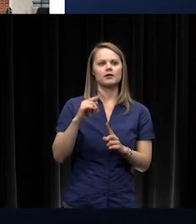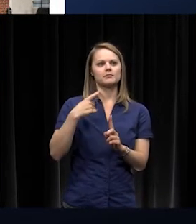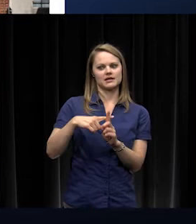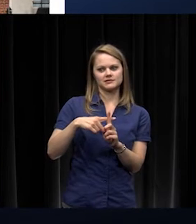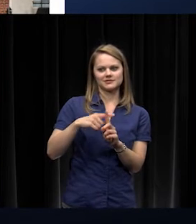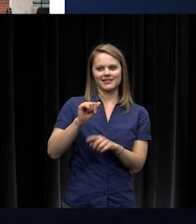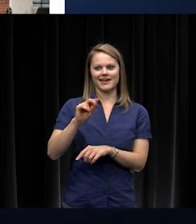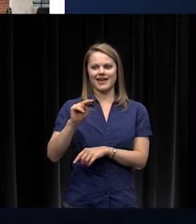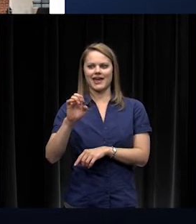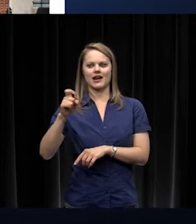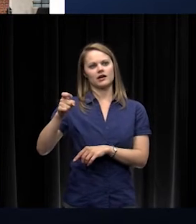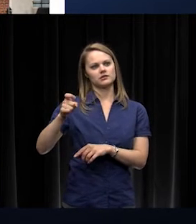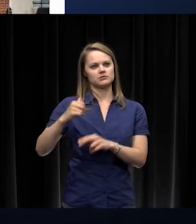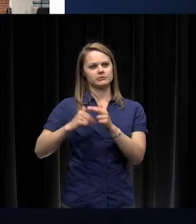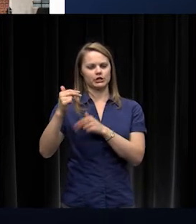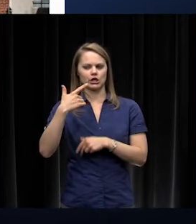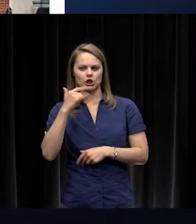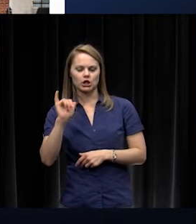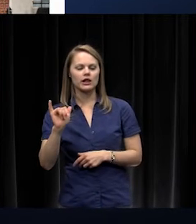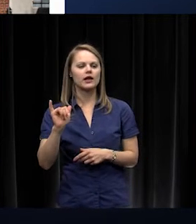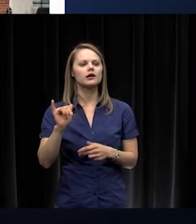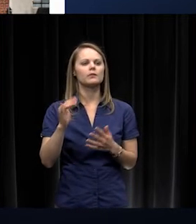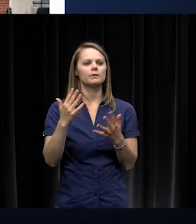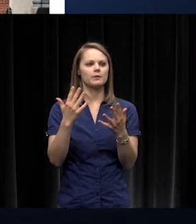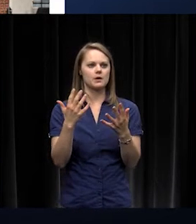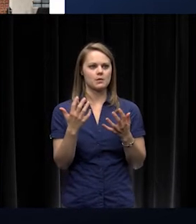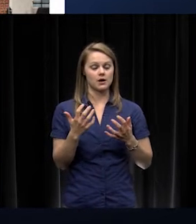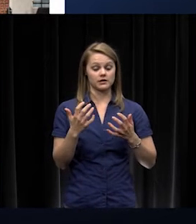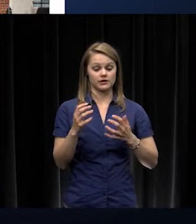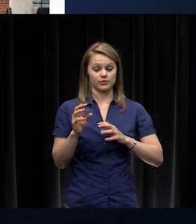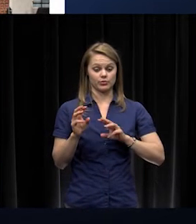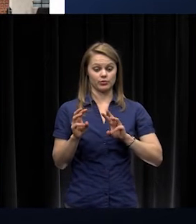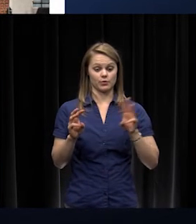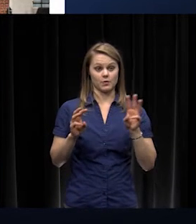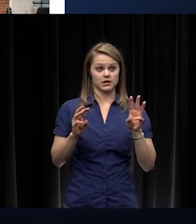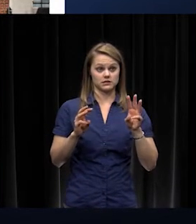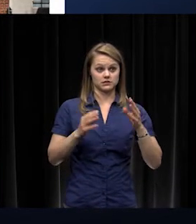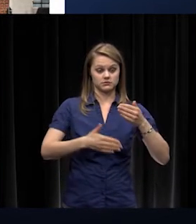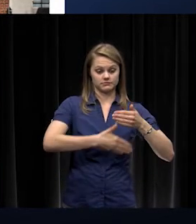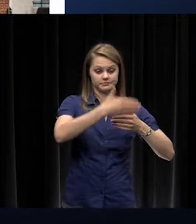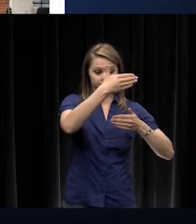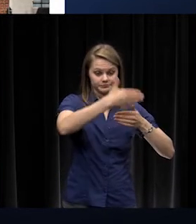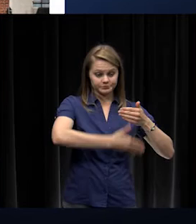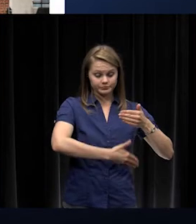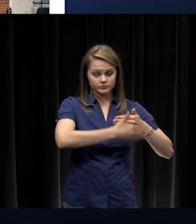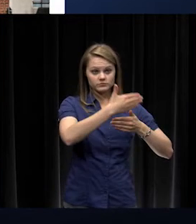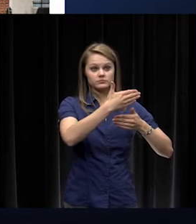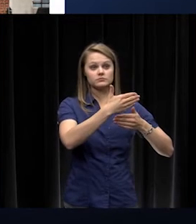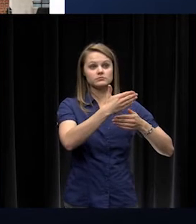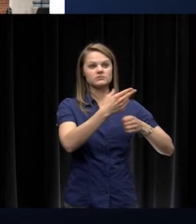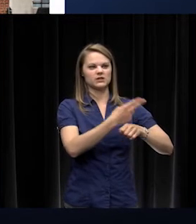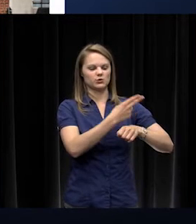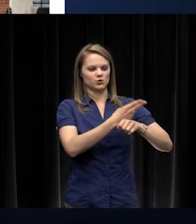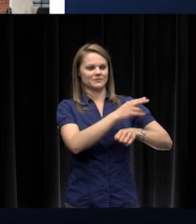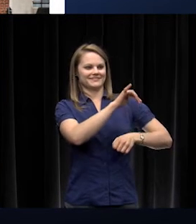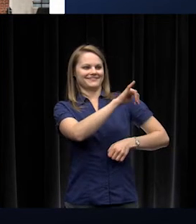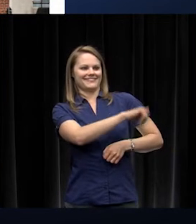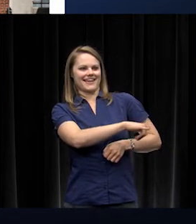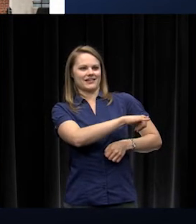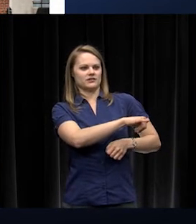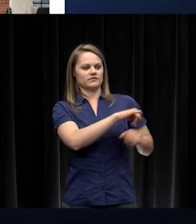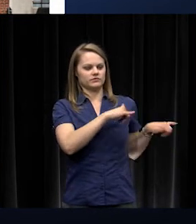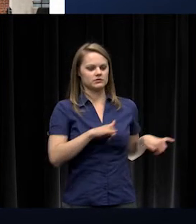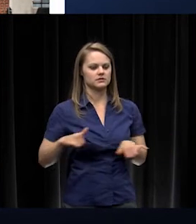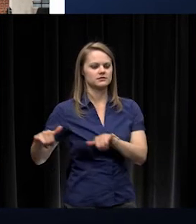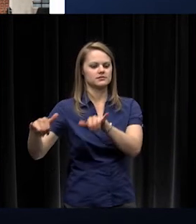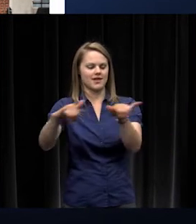down as part of this project, we wanted to take this west elevation of the high school and start to use those as we design around the building. So